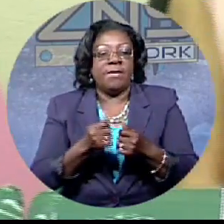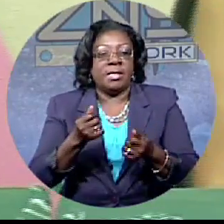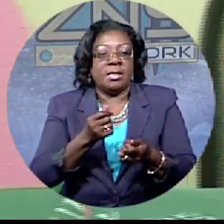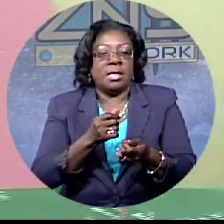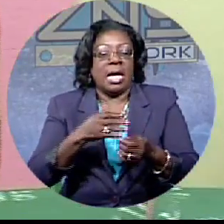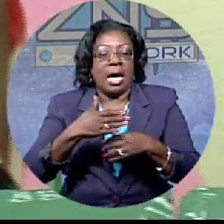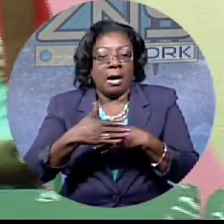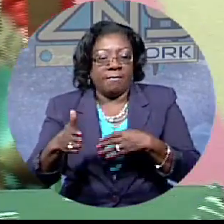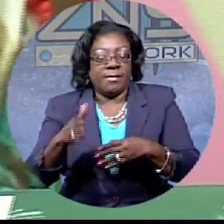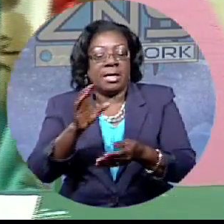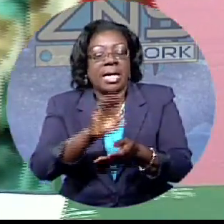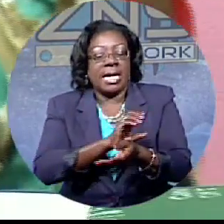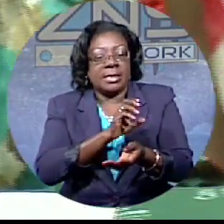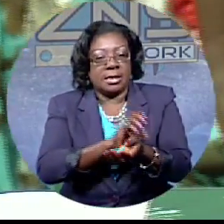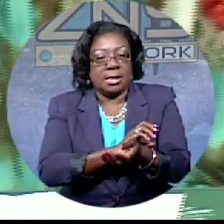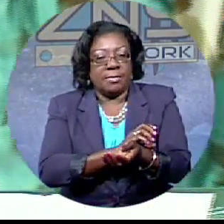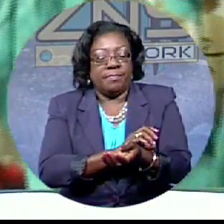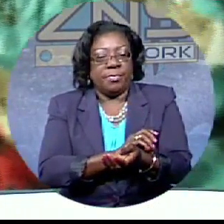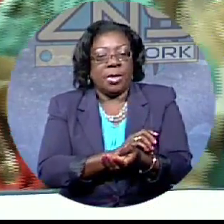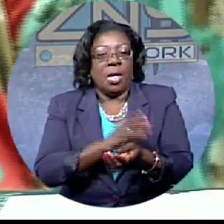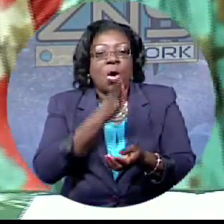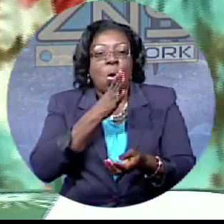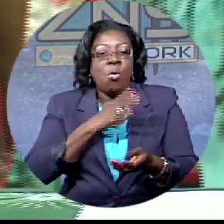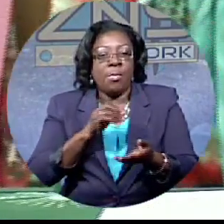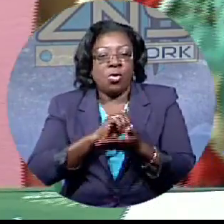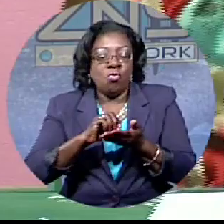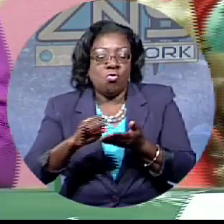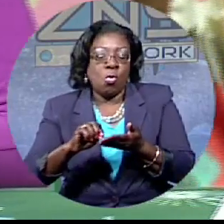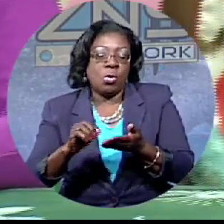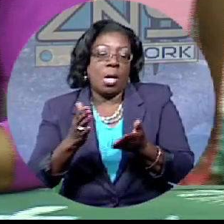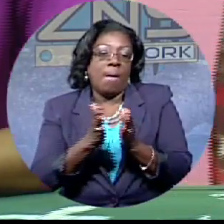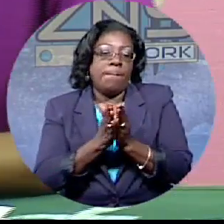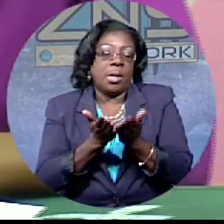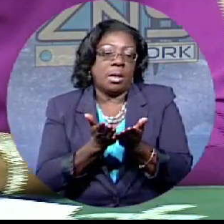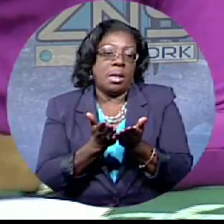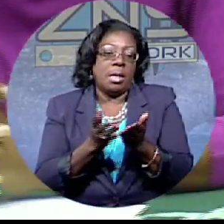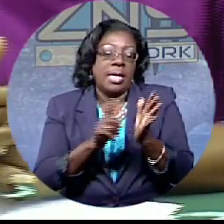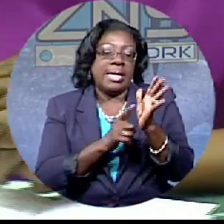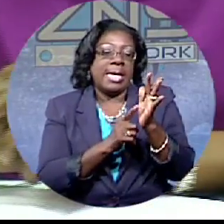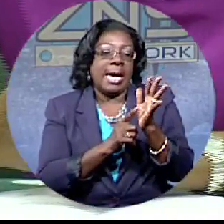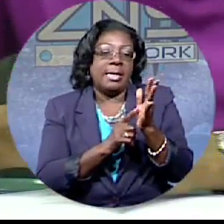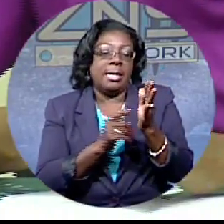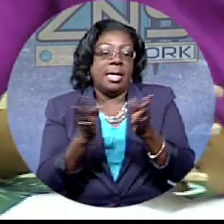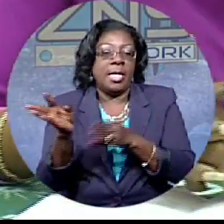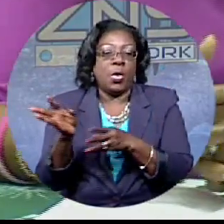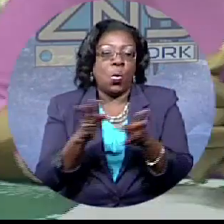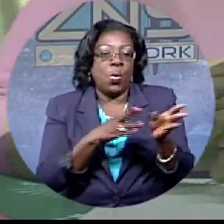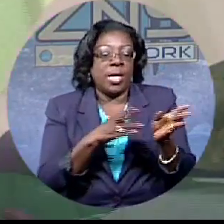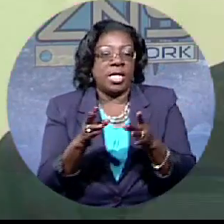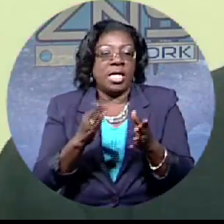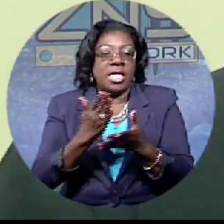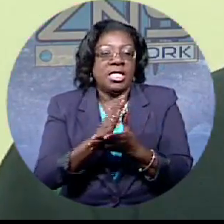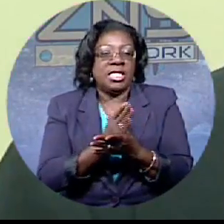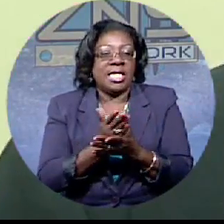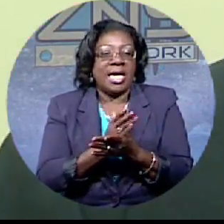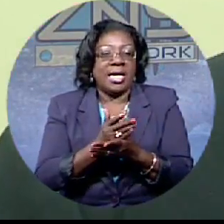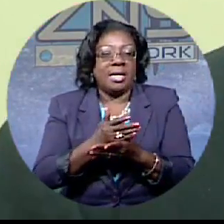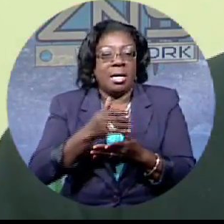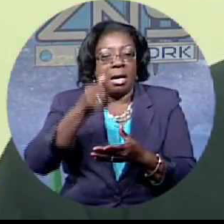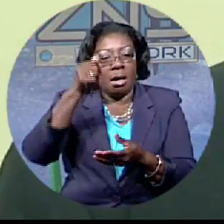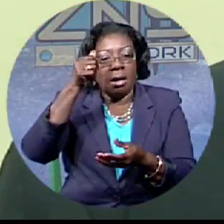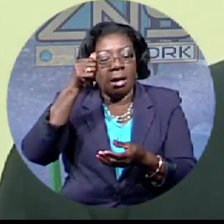book Candle in the Wind, Shireen Simonet, shared her breast cancer journey with us. I was just doing a